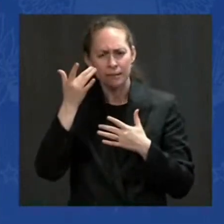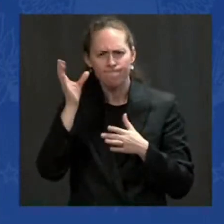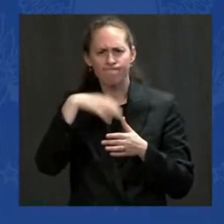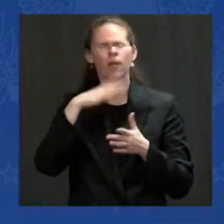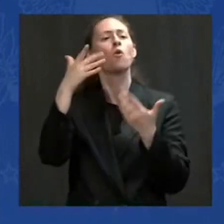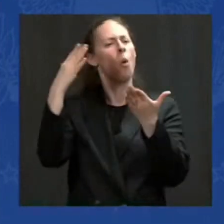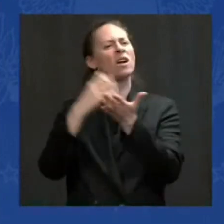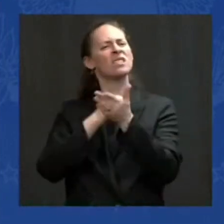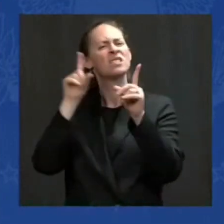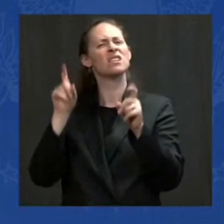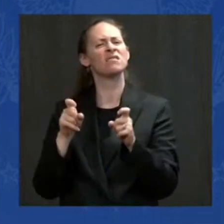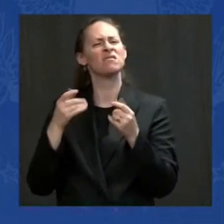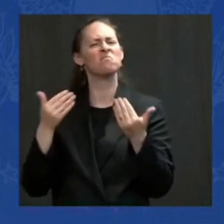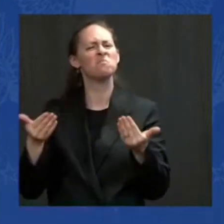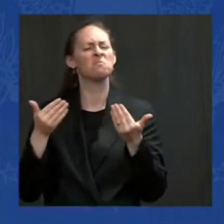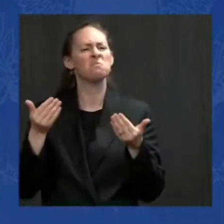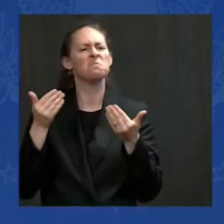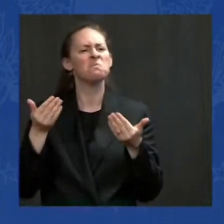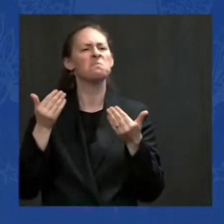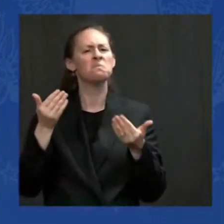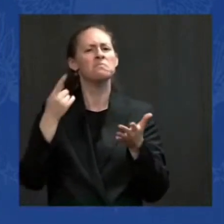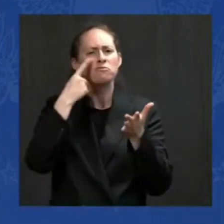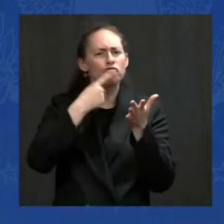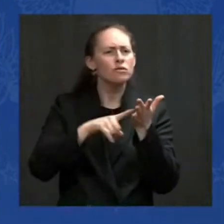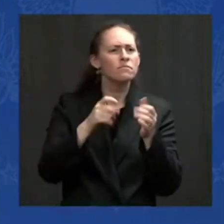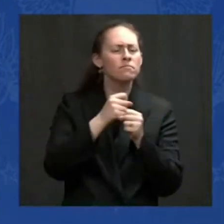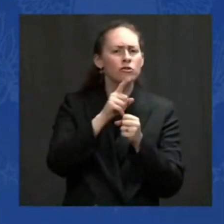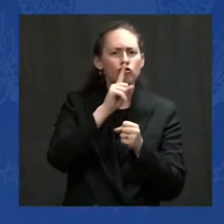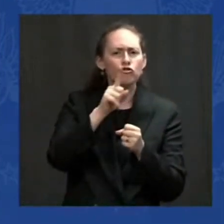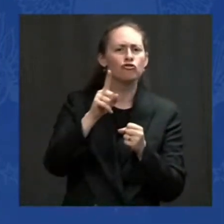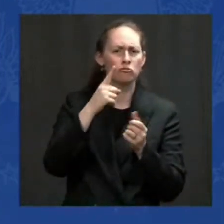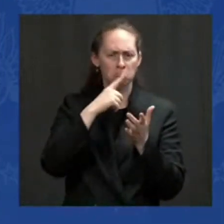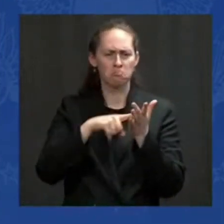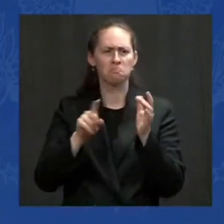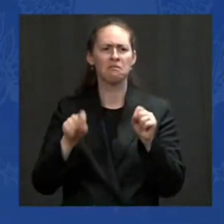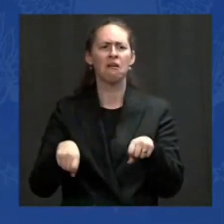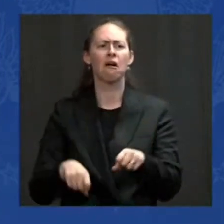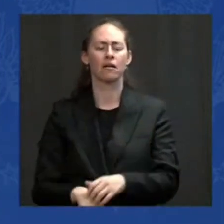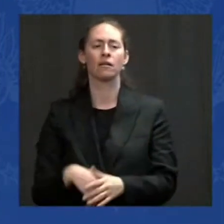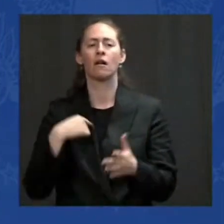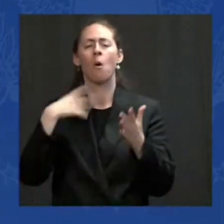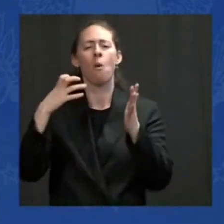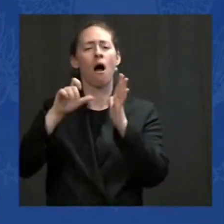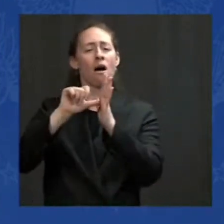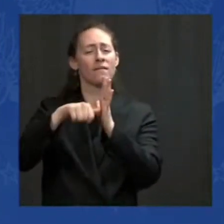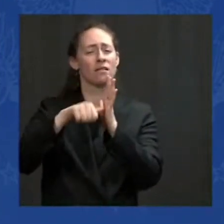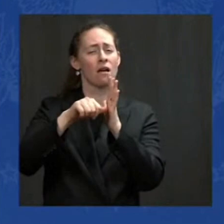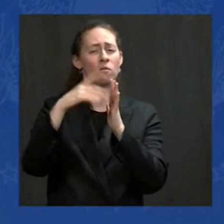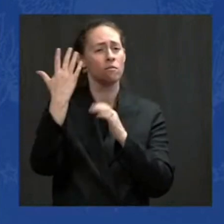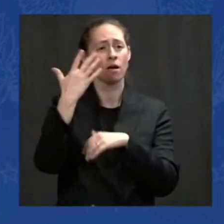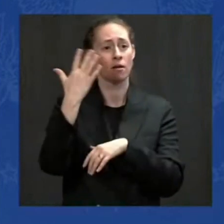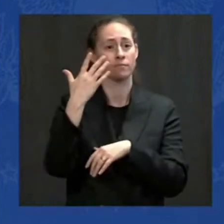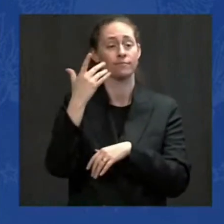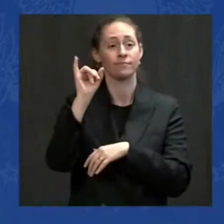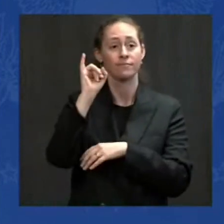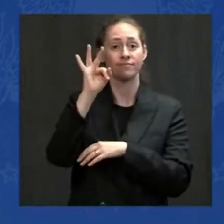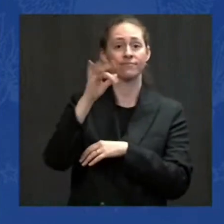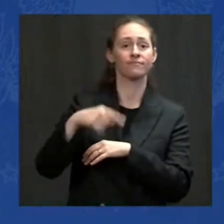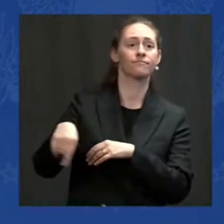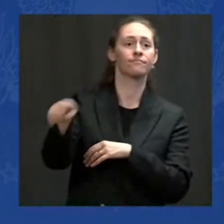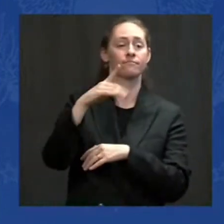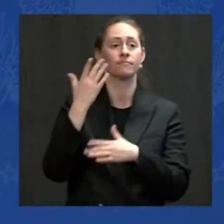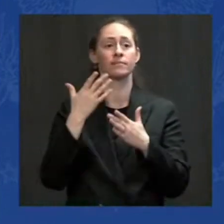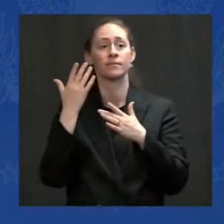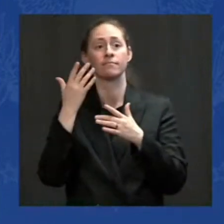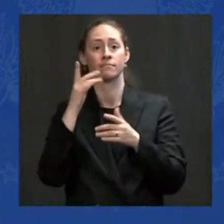reason currently to test for those who are asymptomatic. But what I do want to emphasize is those symptoms that could potentially suggest